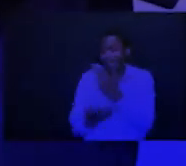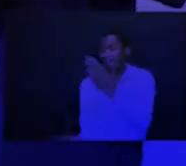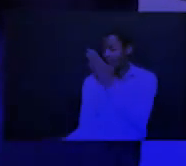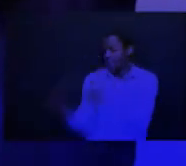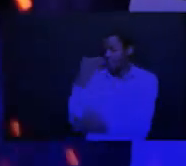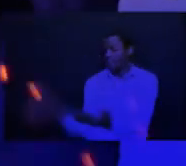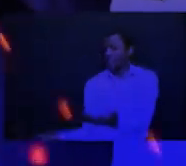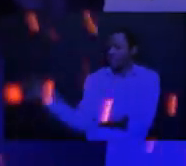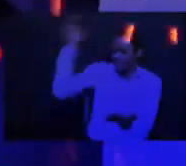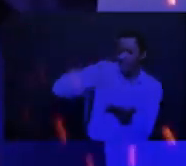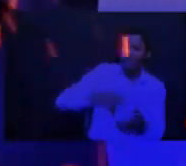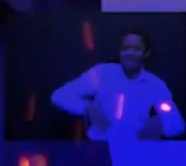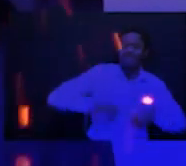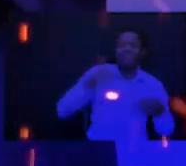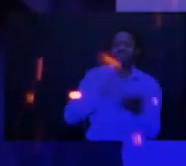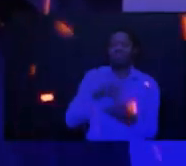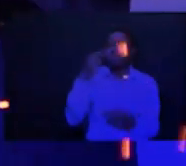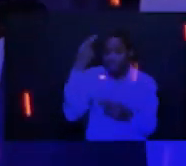name.